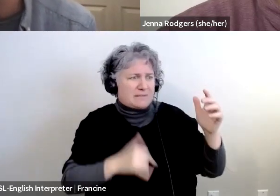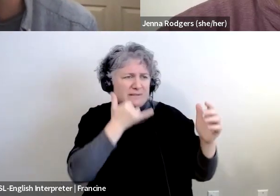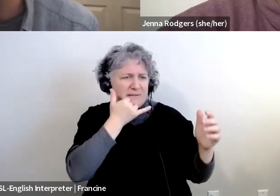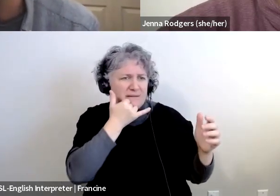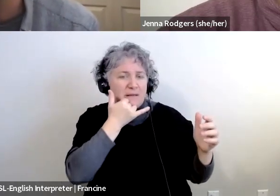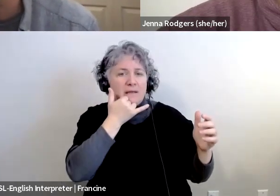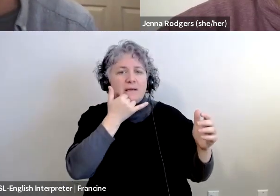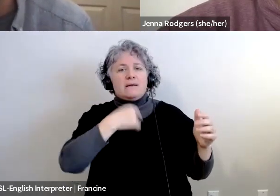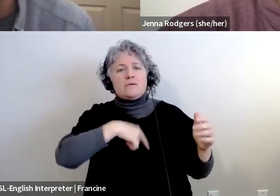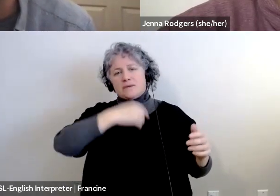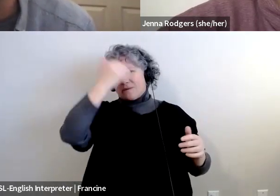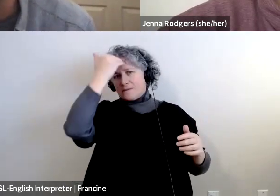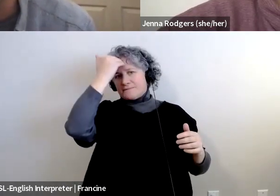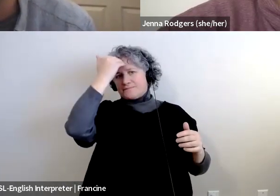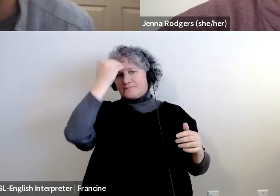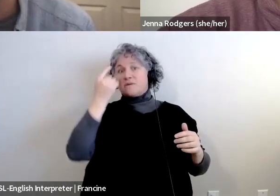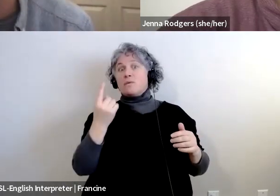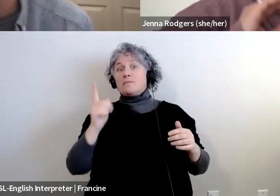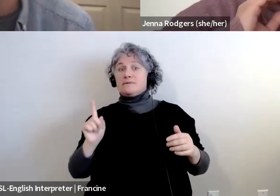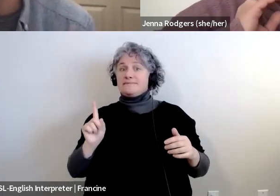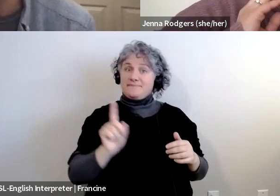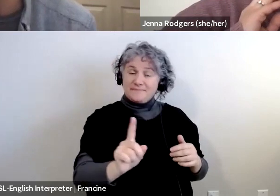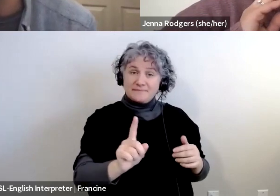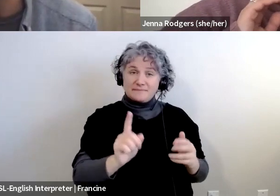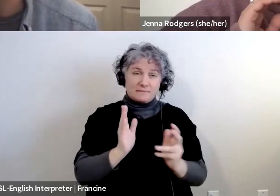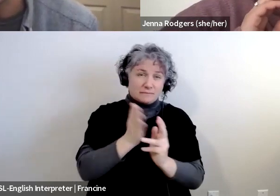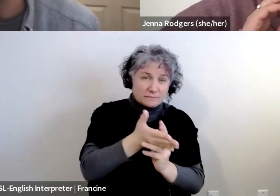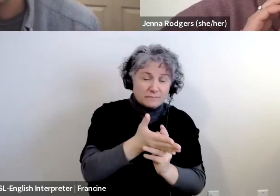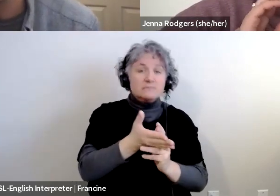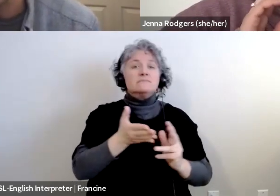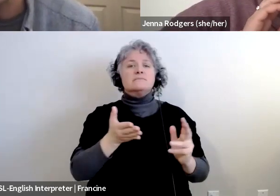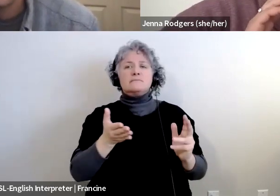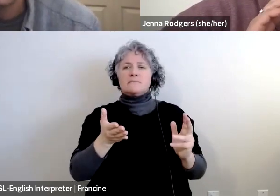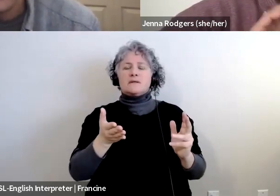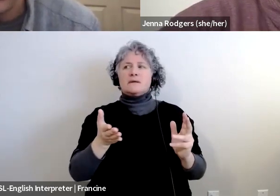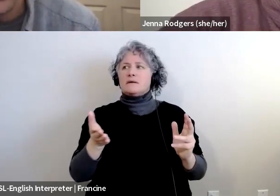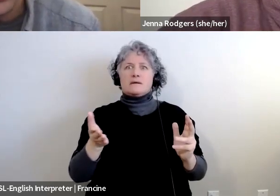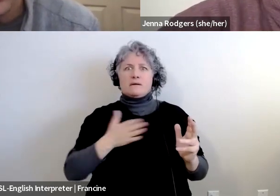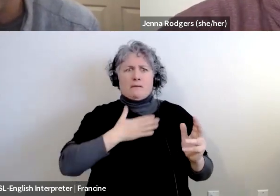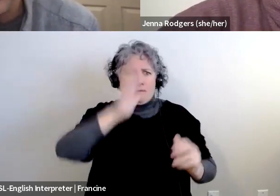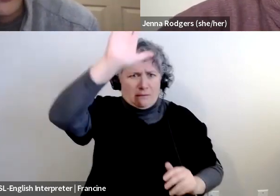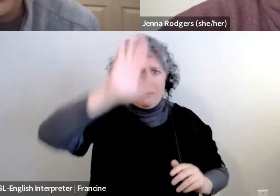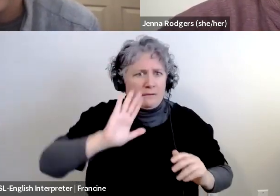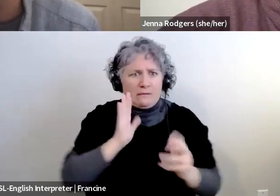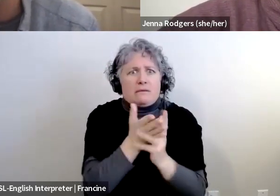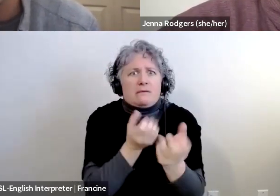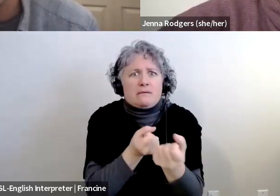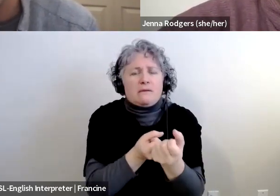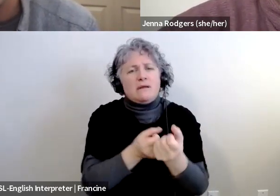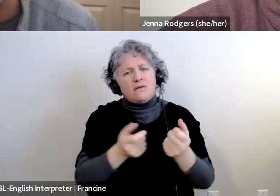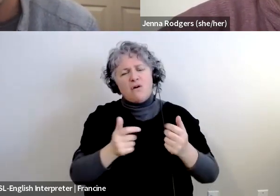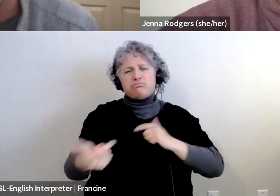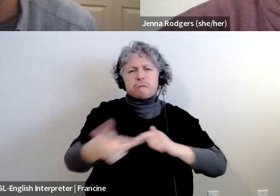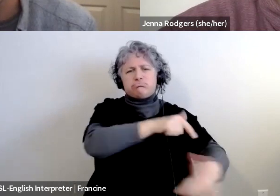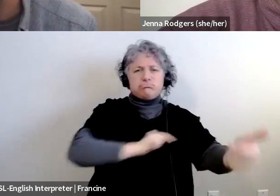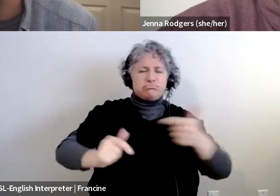we know that once one person steps in, folks are much more likely to start to offer their own support. So we can shift that inertia in the same